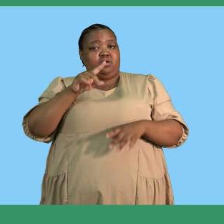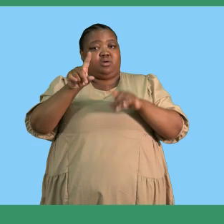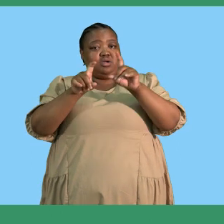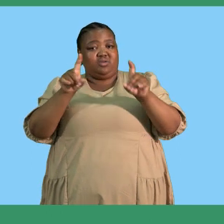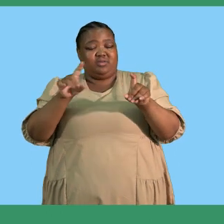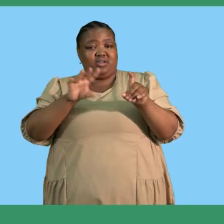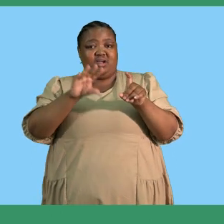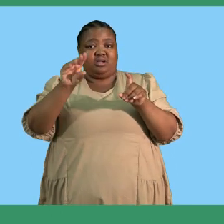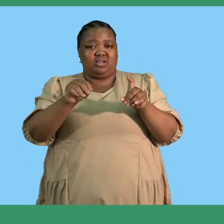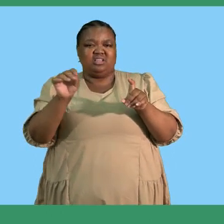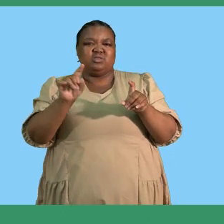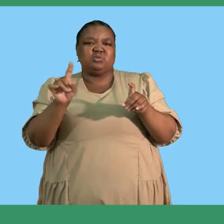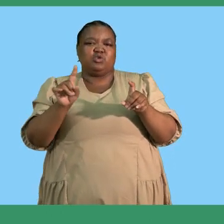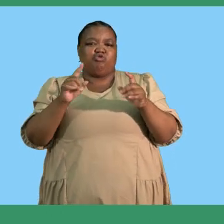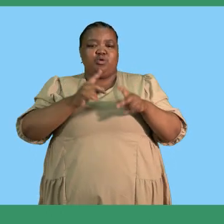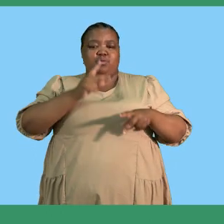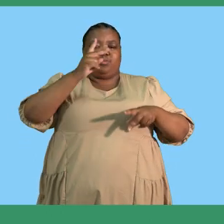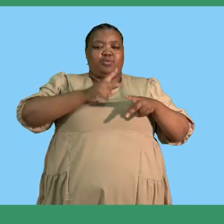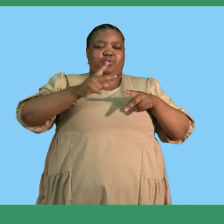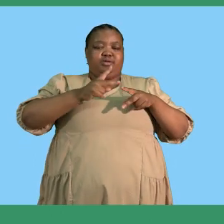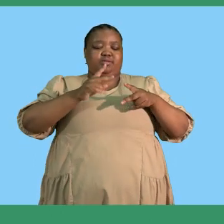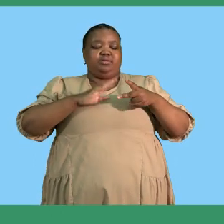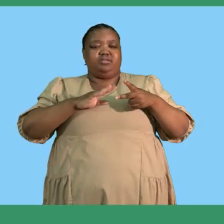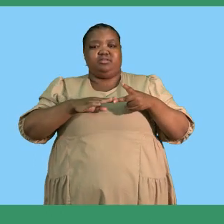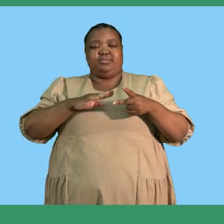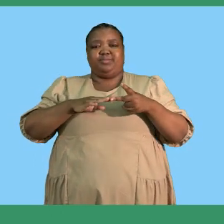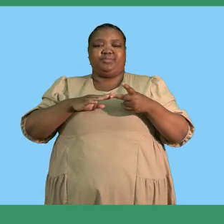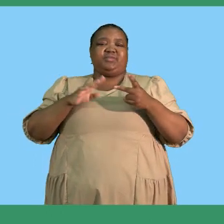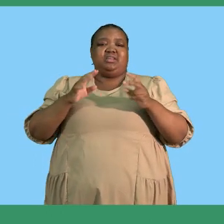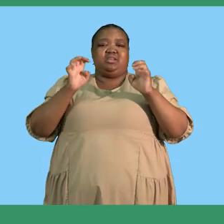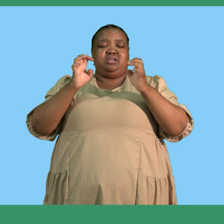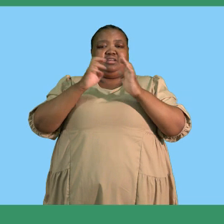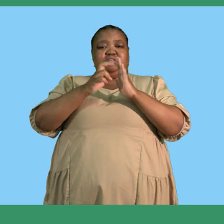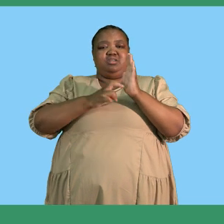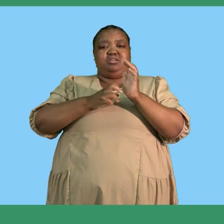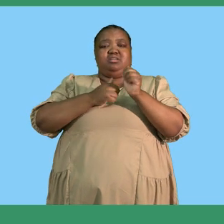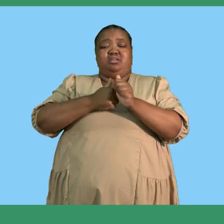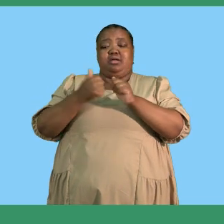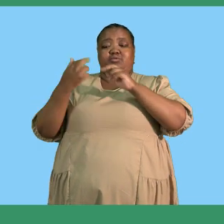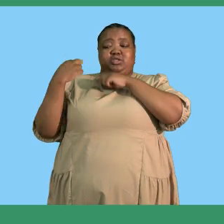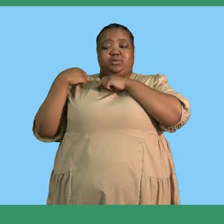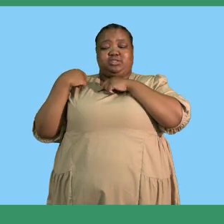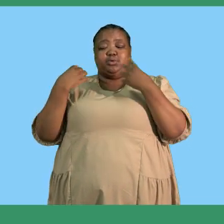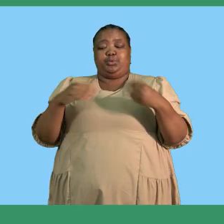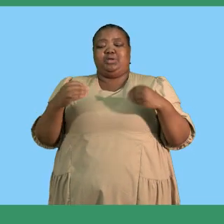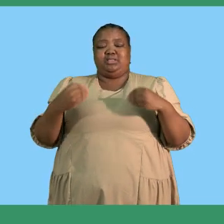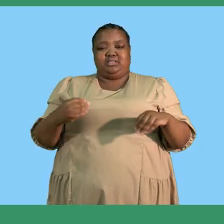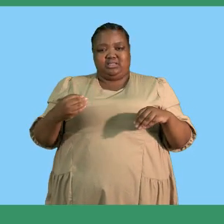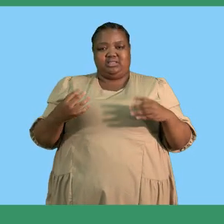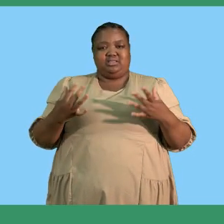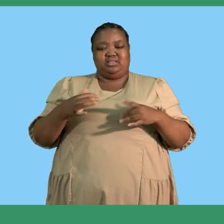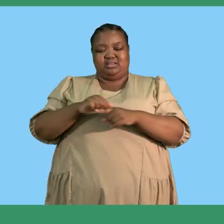when the question asks you for professional, ethical, and responsible business practices, you